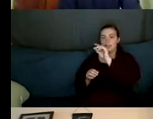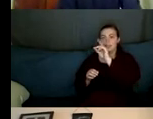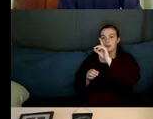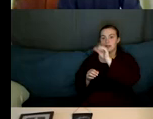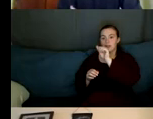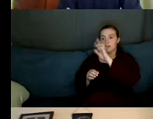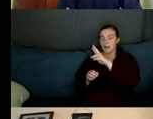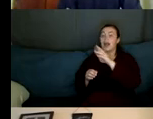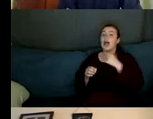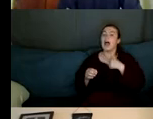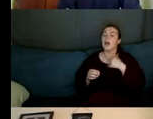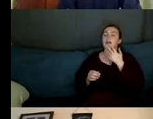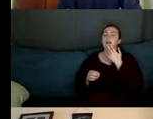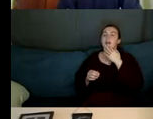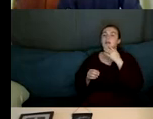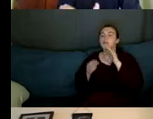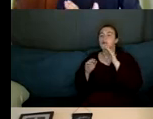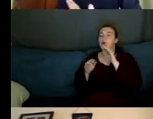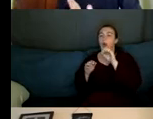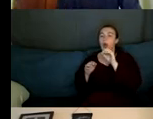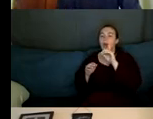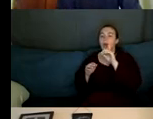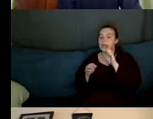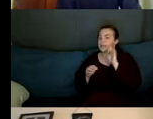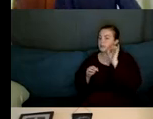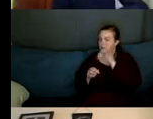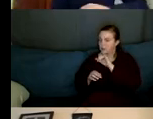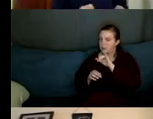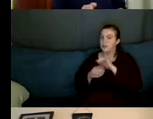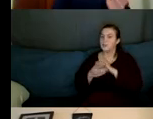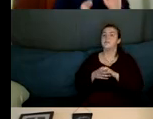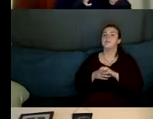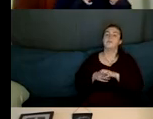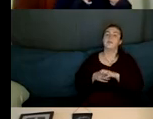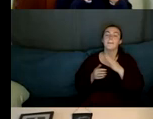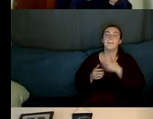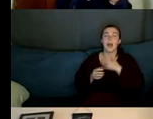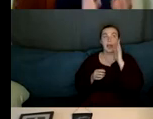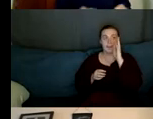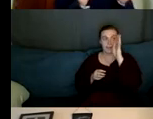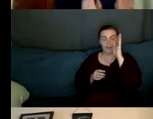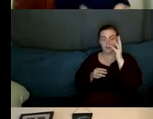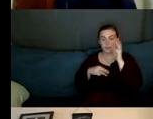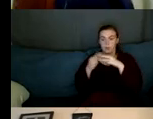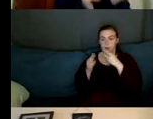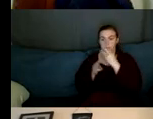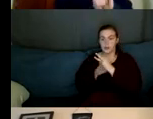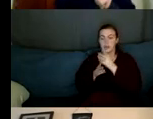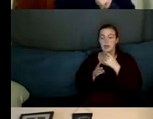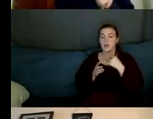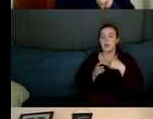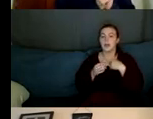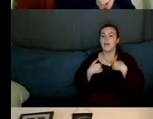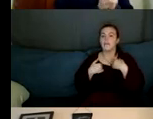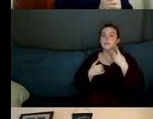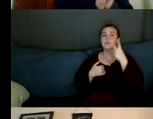classrooms. In my imaginary world, I have two people